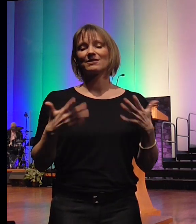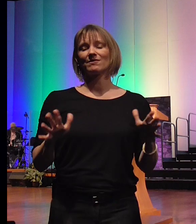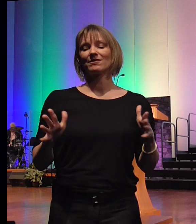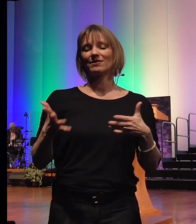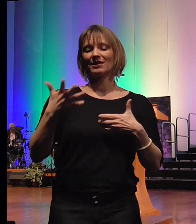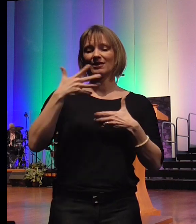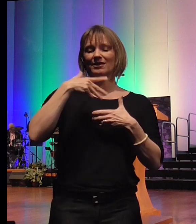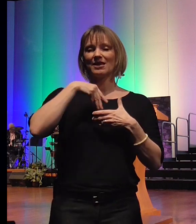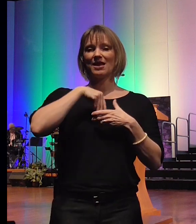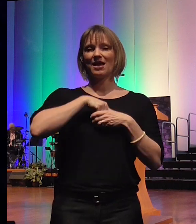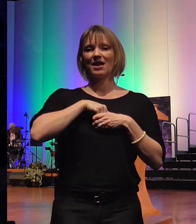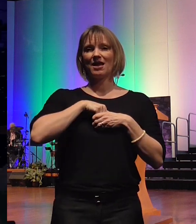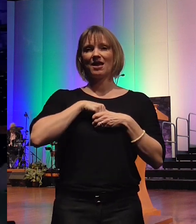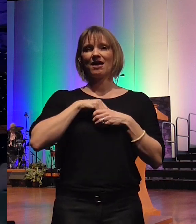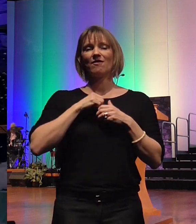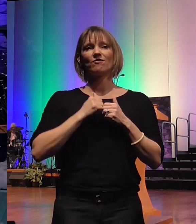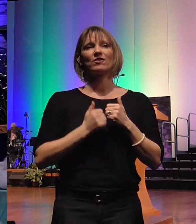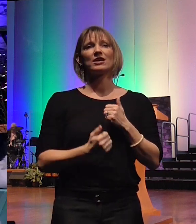It's in